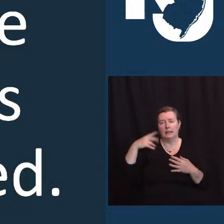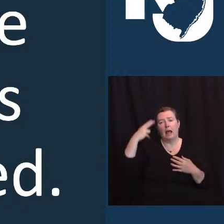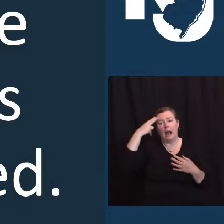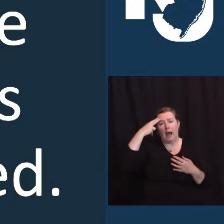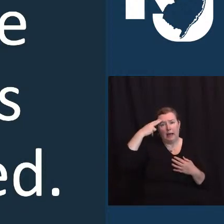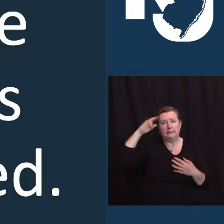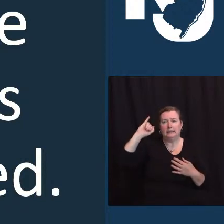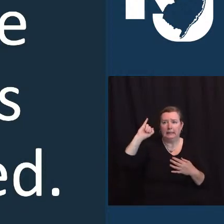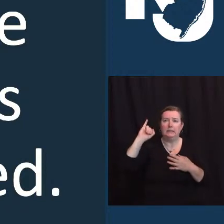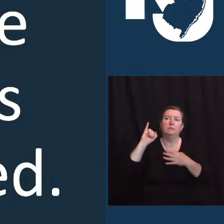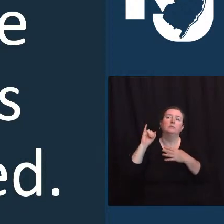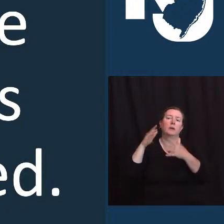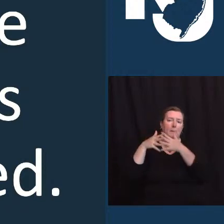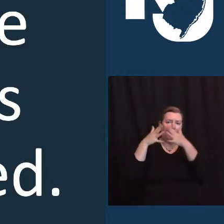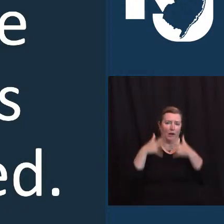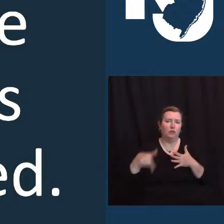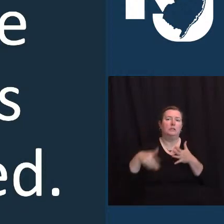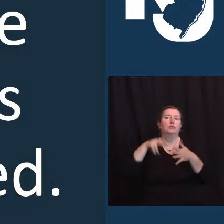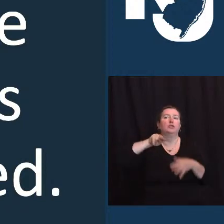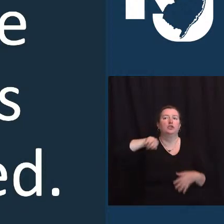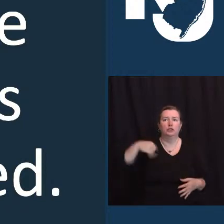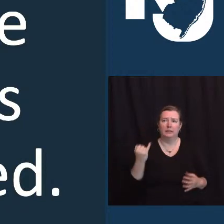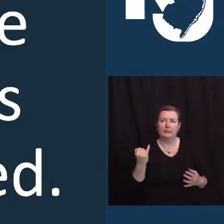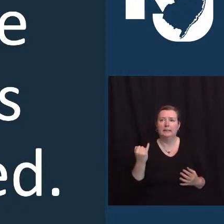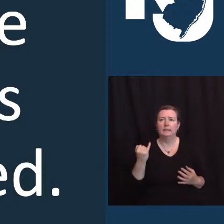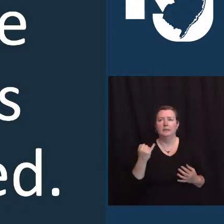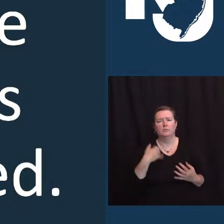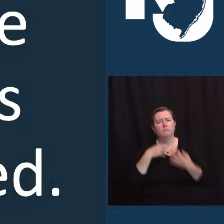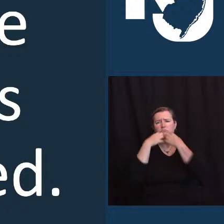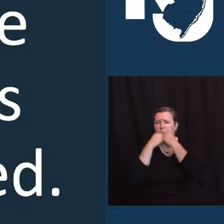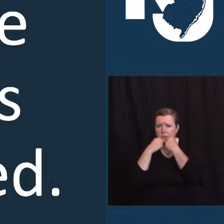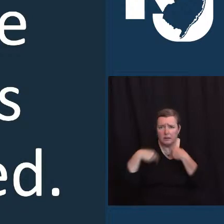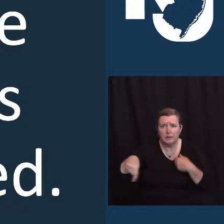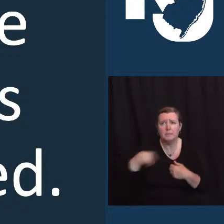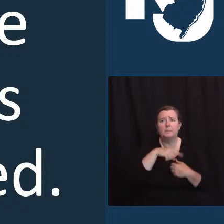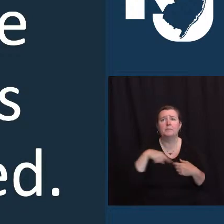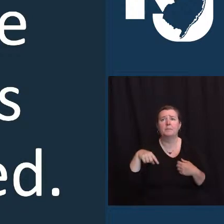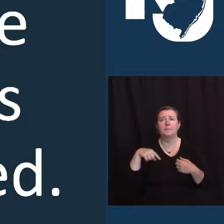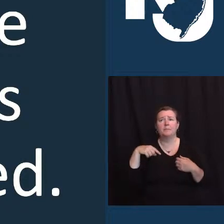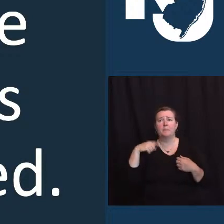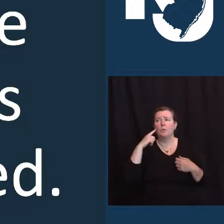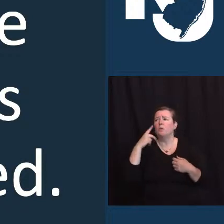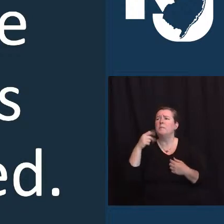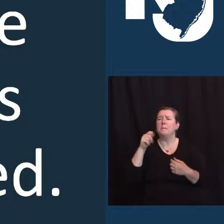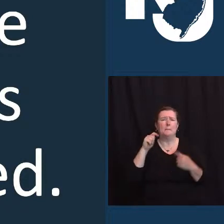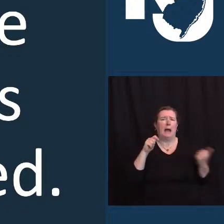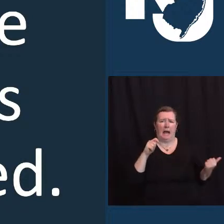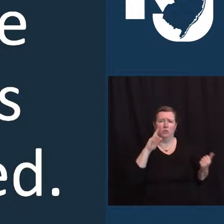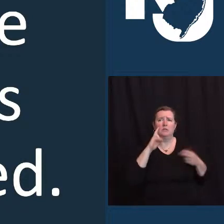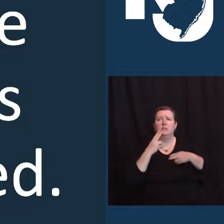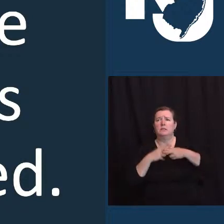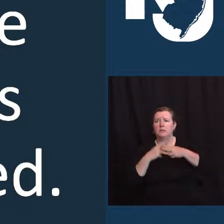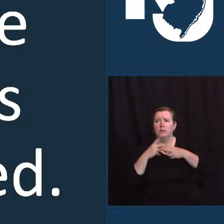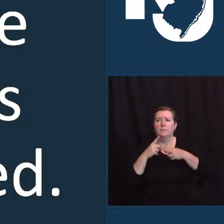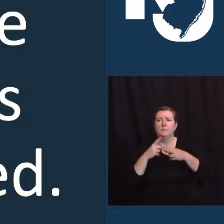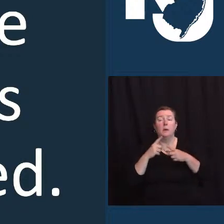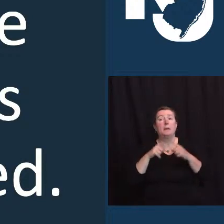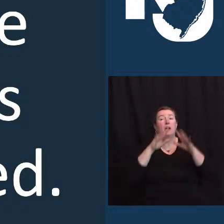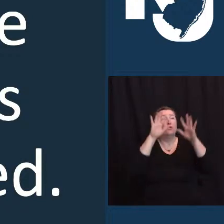our hearts in particular go out to them. And then secondly, I suspect Pat will talk about this, we're in some really tough weather. Hot as